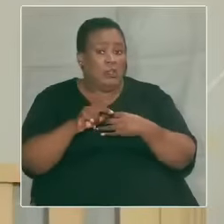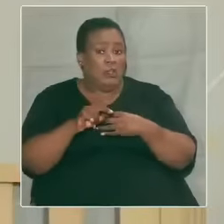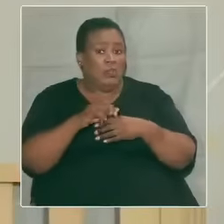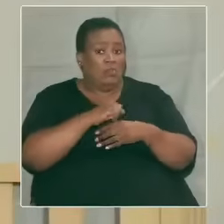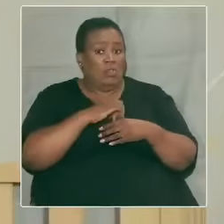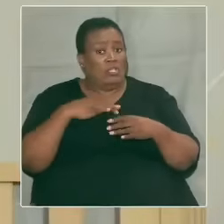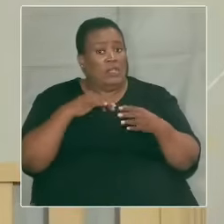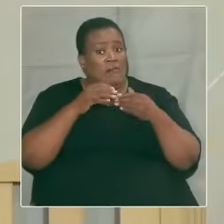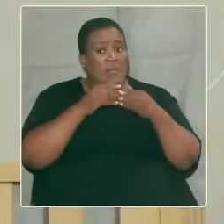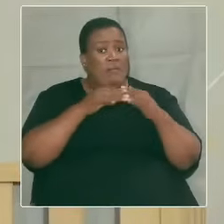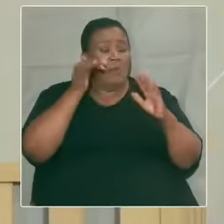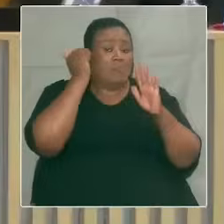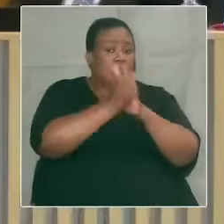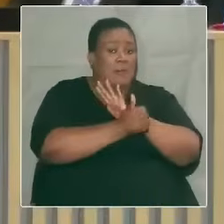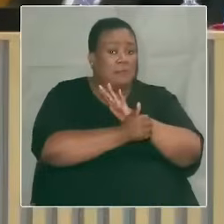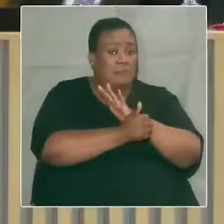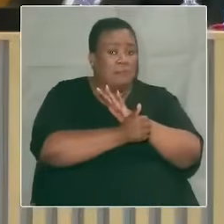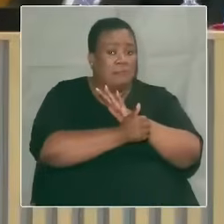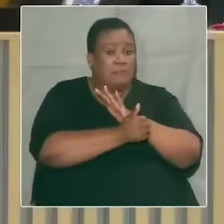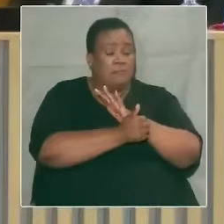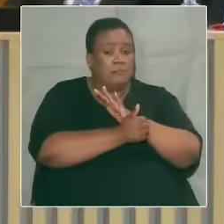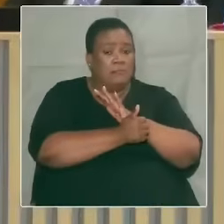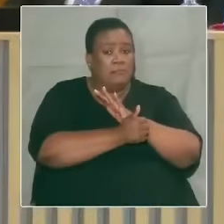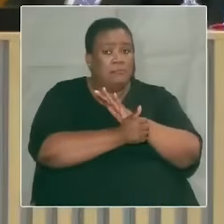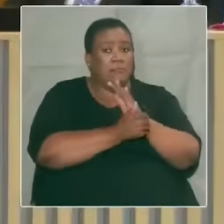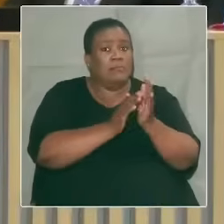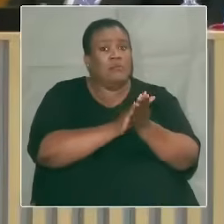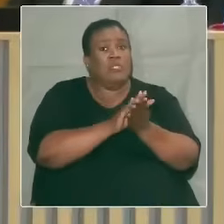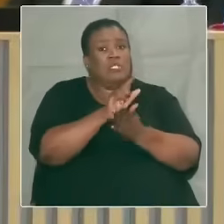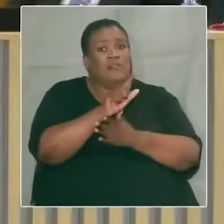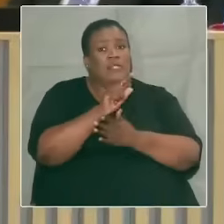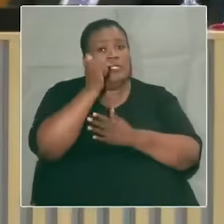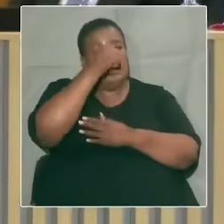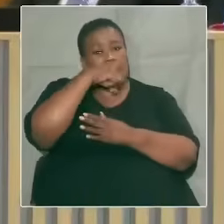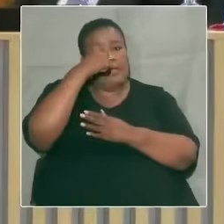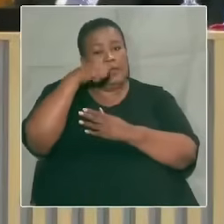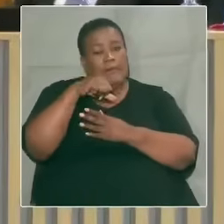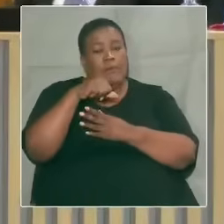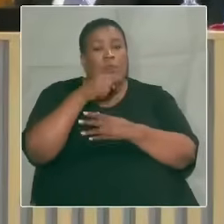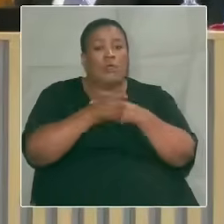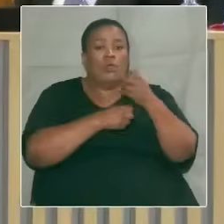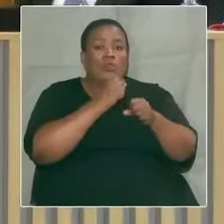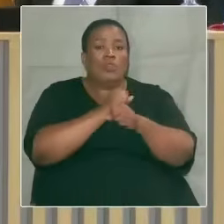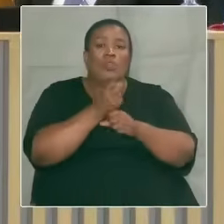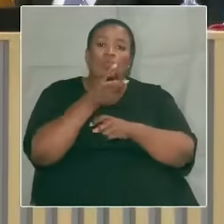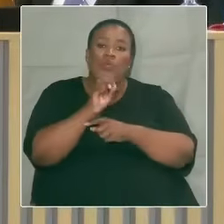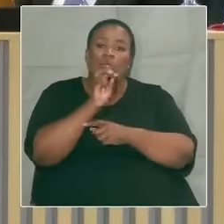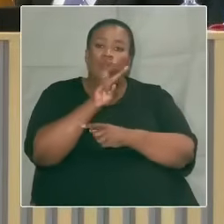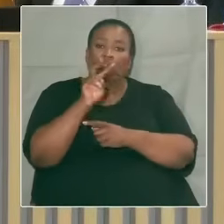tell the Commission about the events of 17 April 2024.